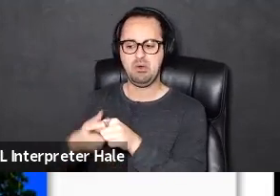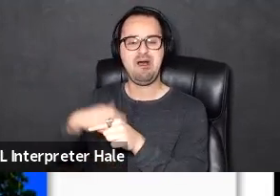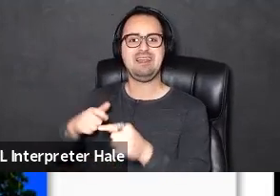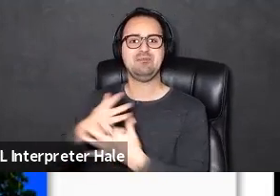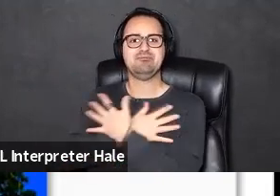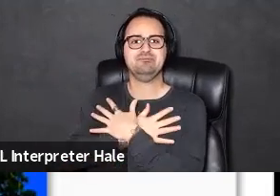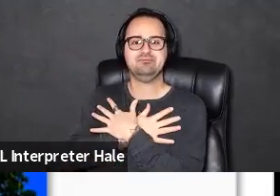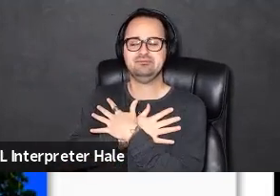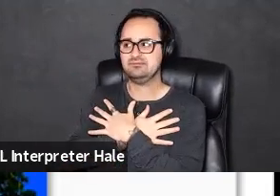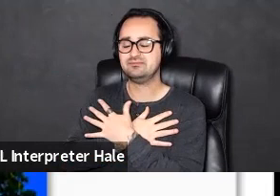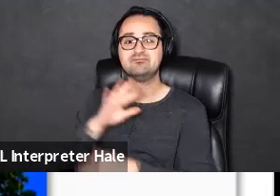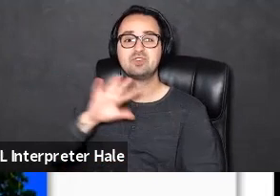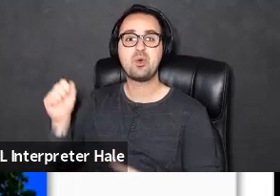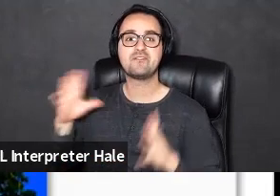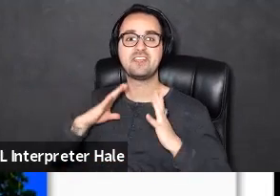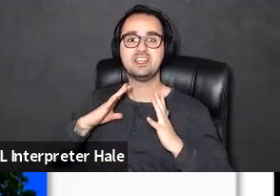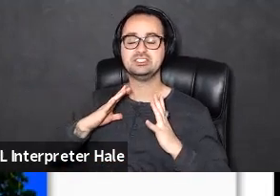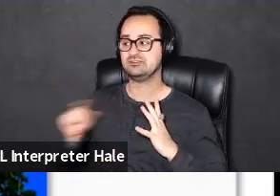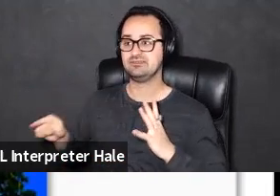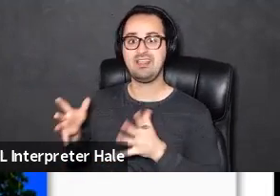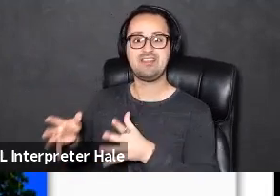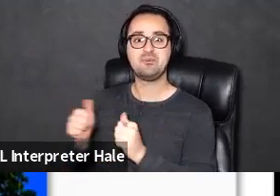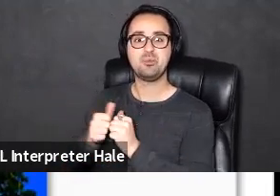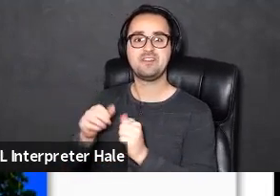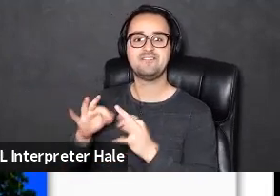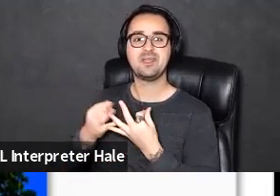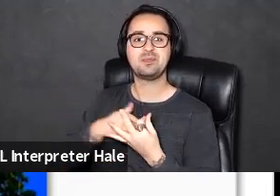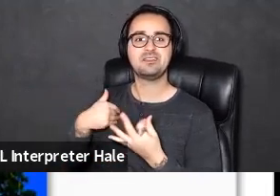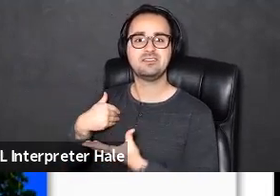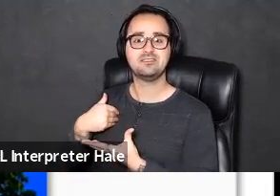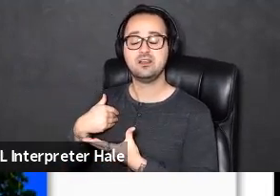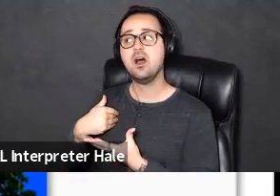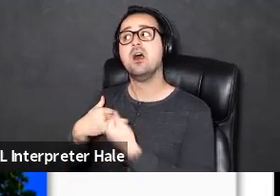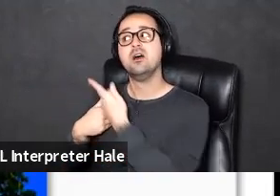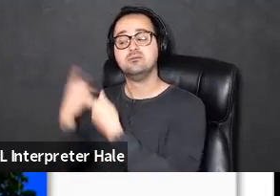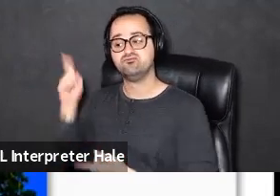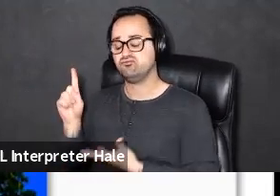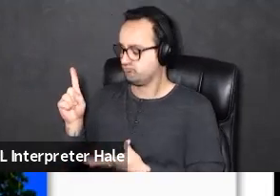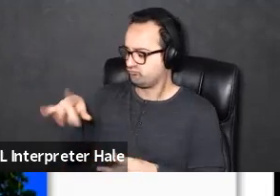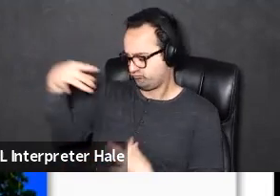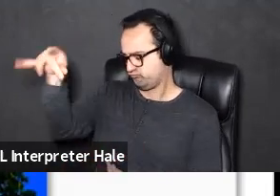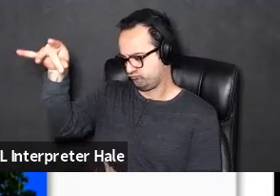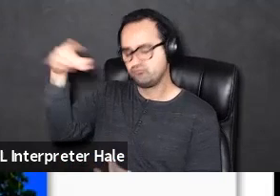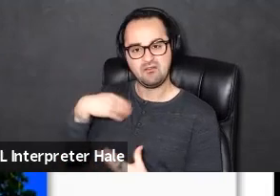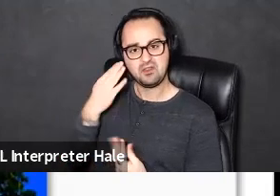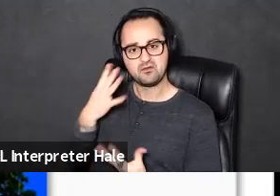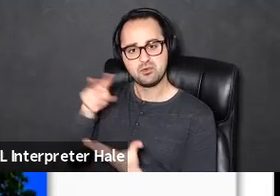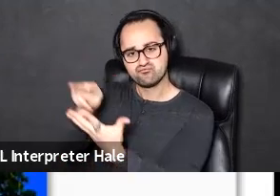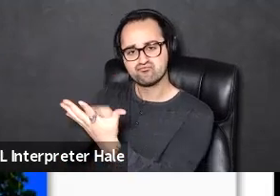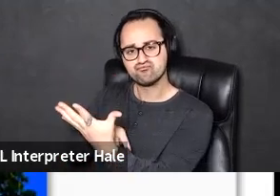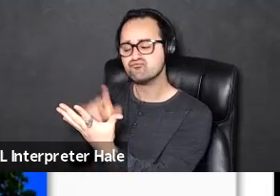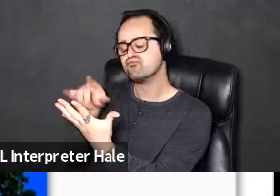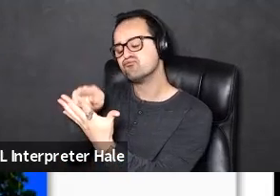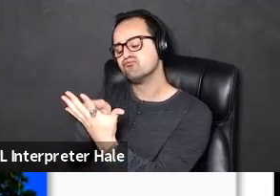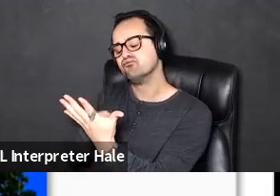decided to go for a vacation and leave your child with a relative. Well, it's great that your relative has this information because it tells you, what are the things